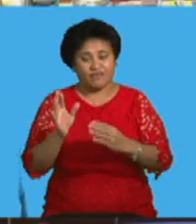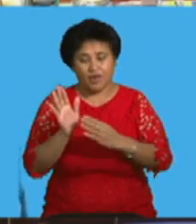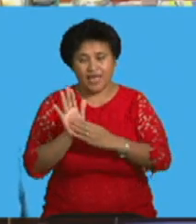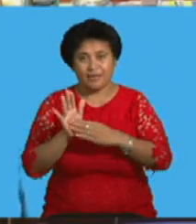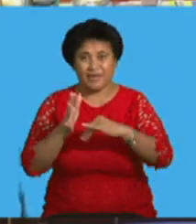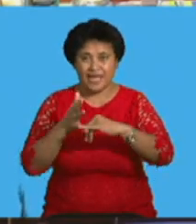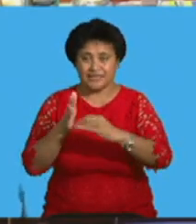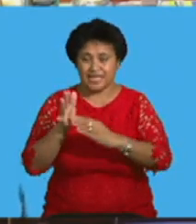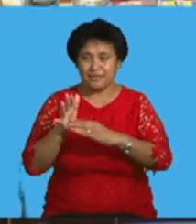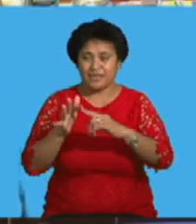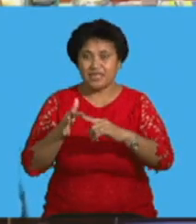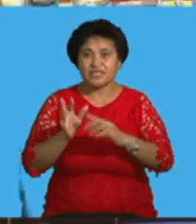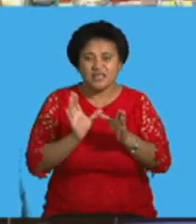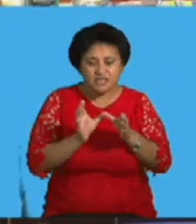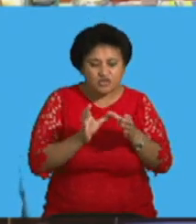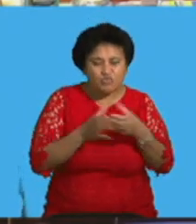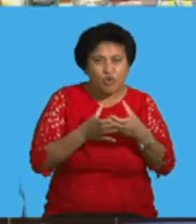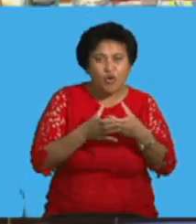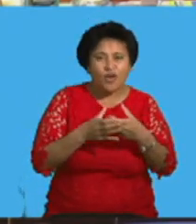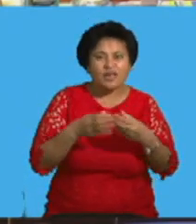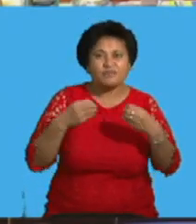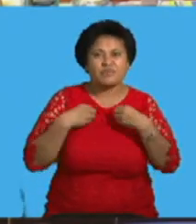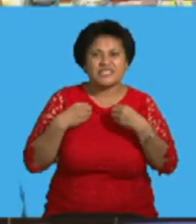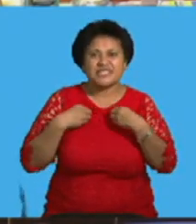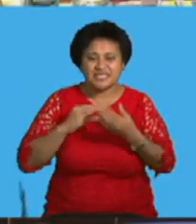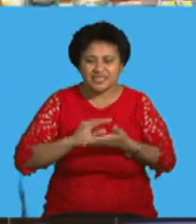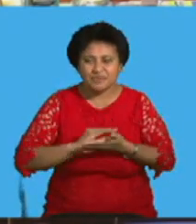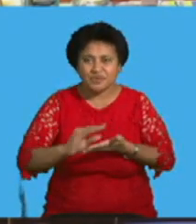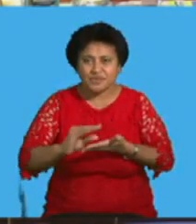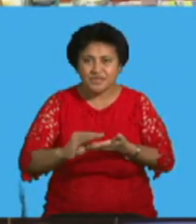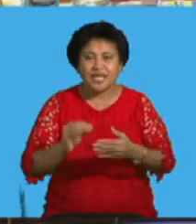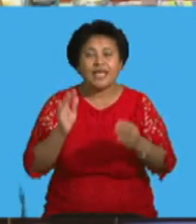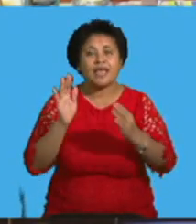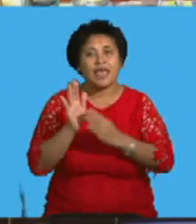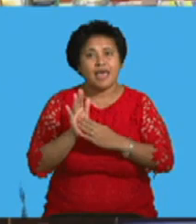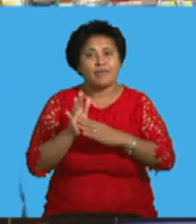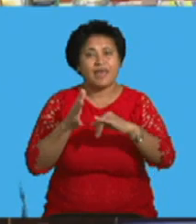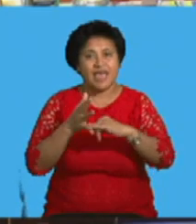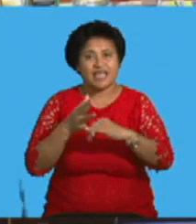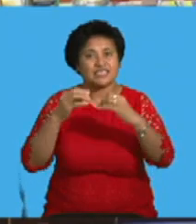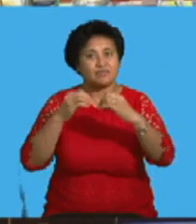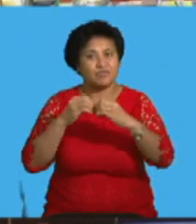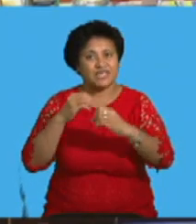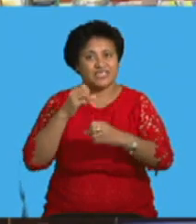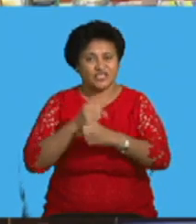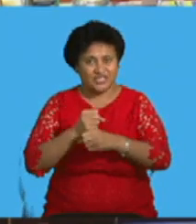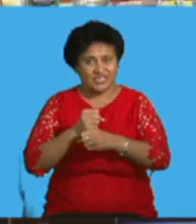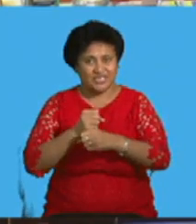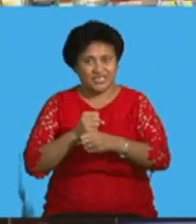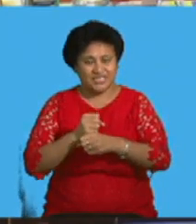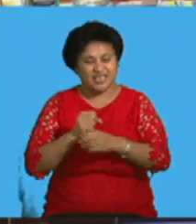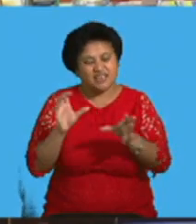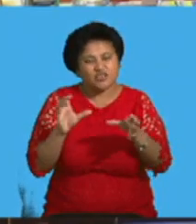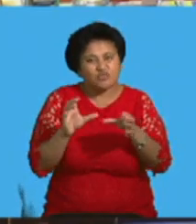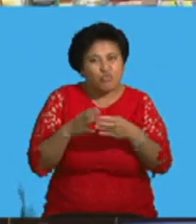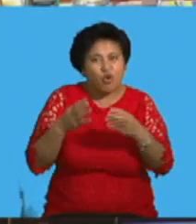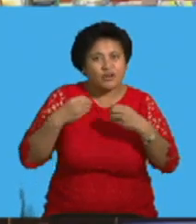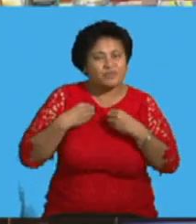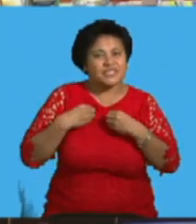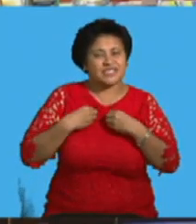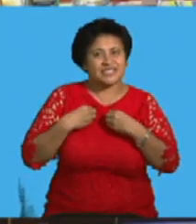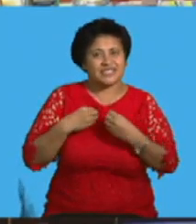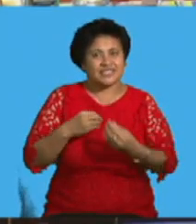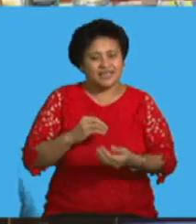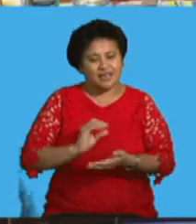is the Micro and Small Business Grant, what we call MSBG. This initiative takes available through